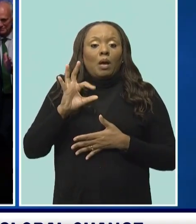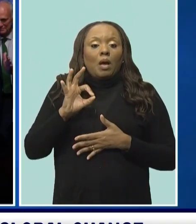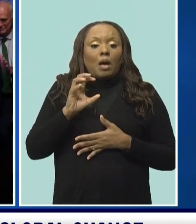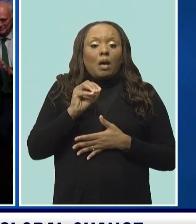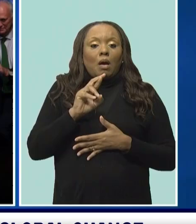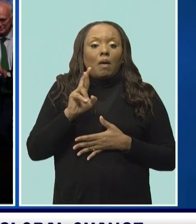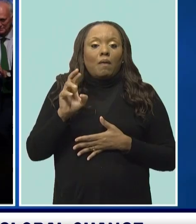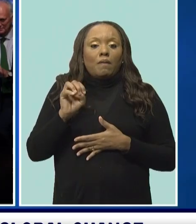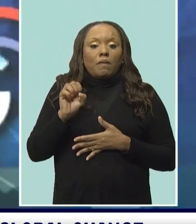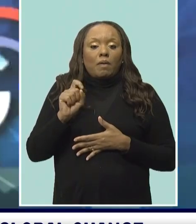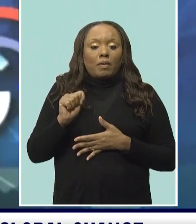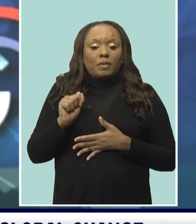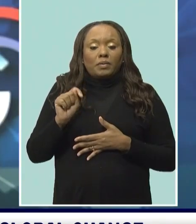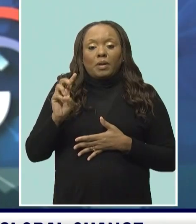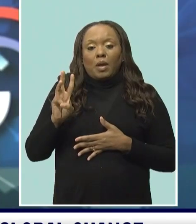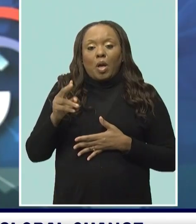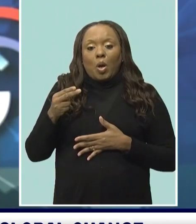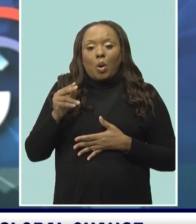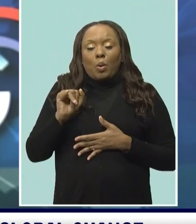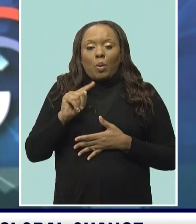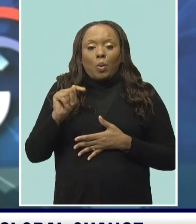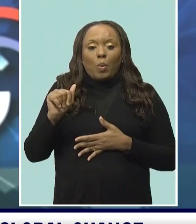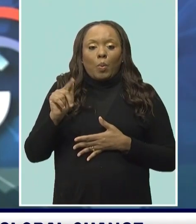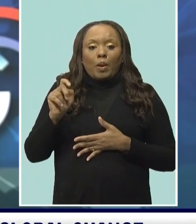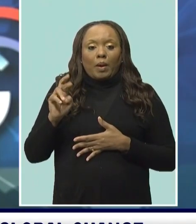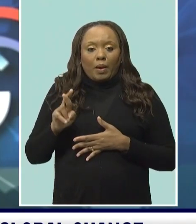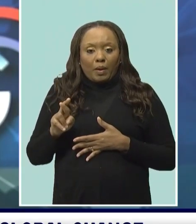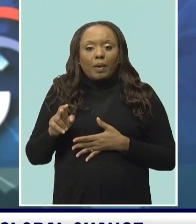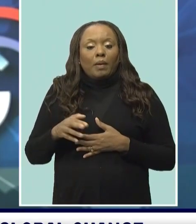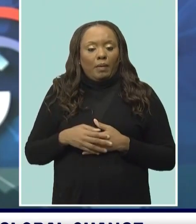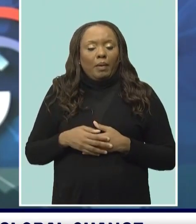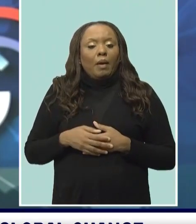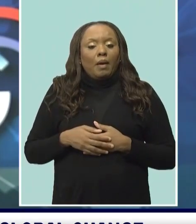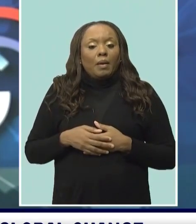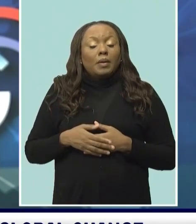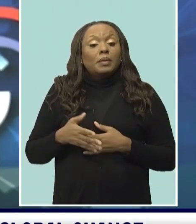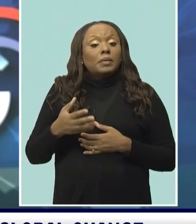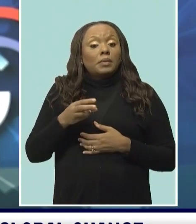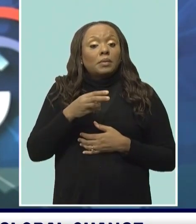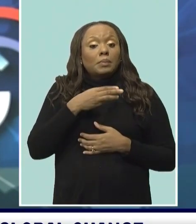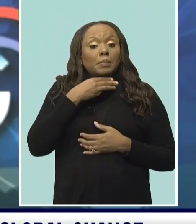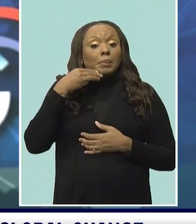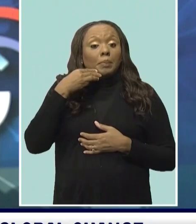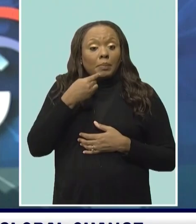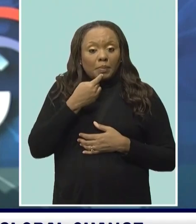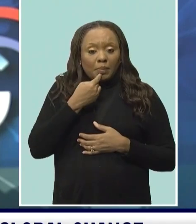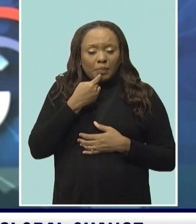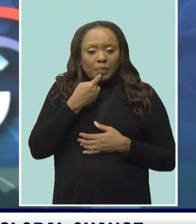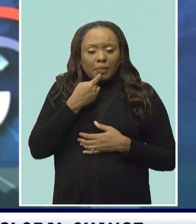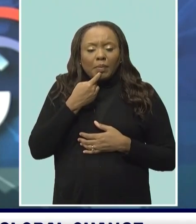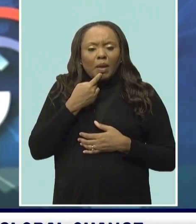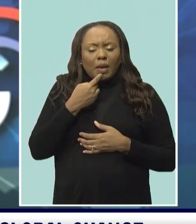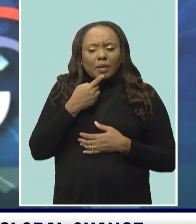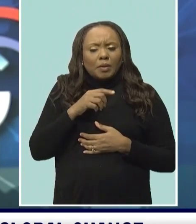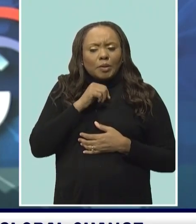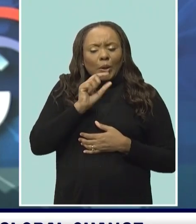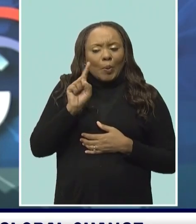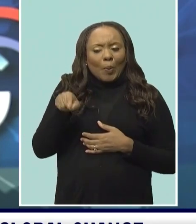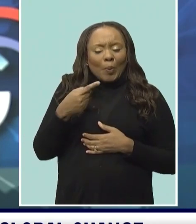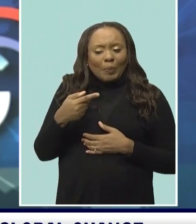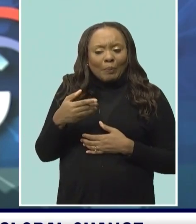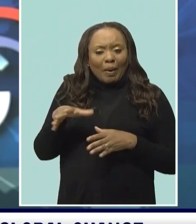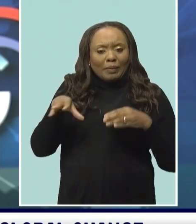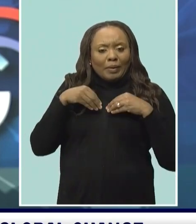activist Mia Kami, who were presented with the SDG Vanguard Award. Ms. Mottley says the recognition is not only on her